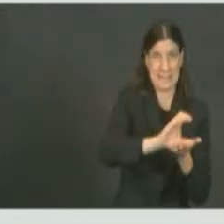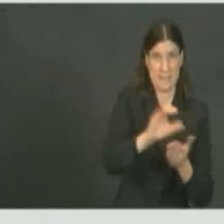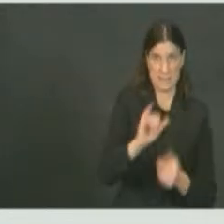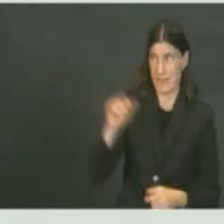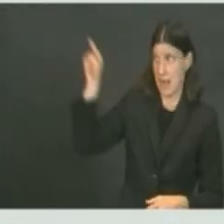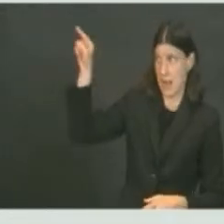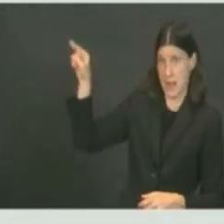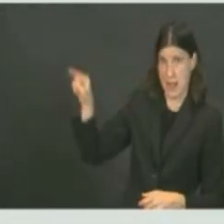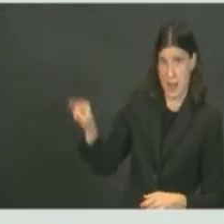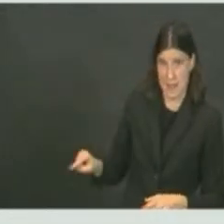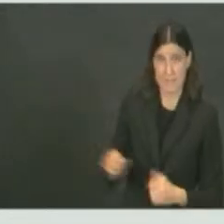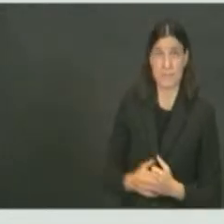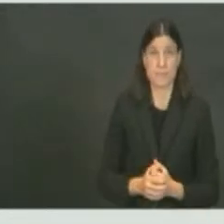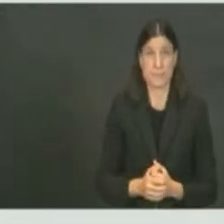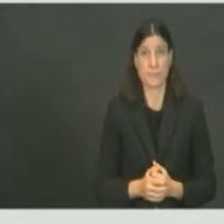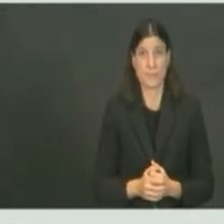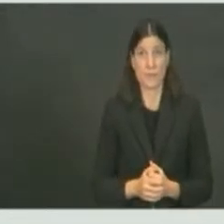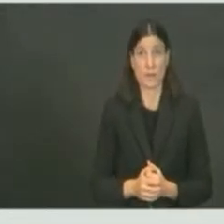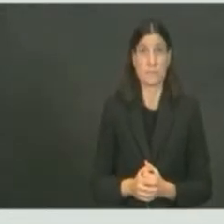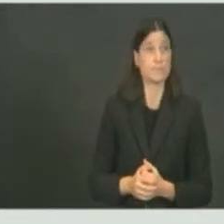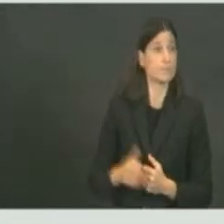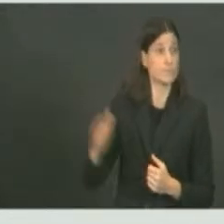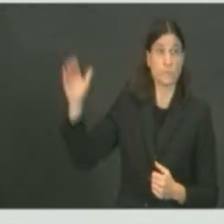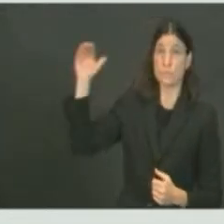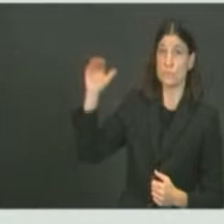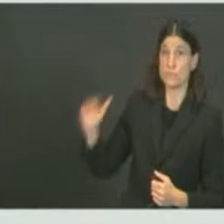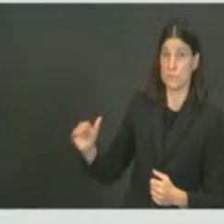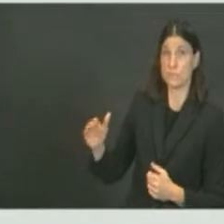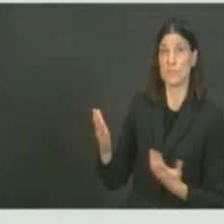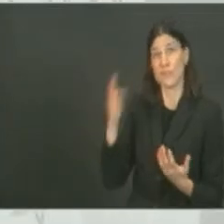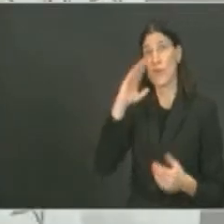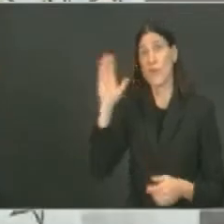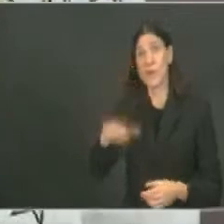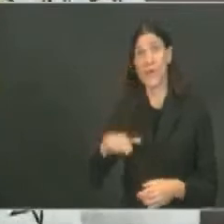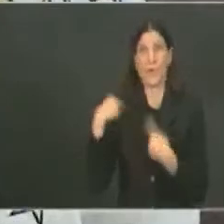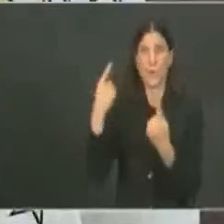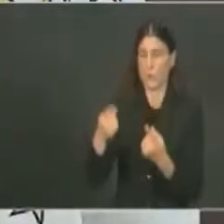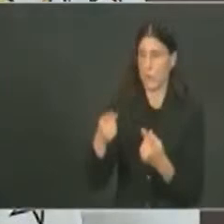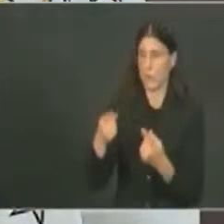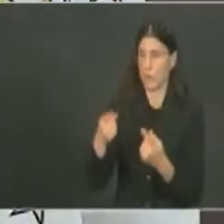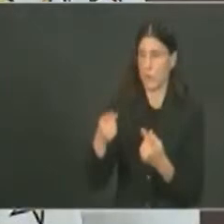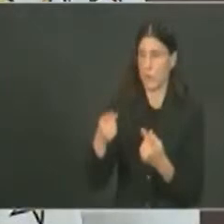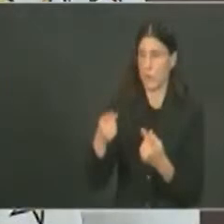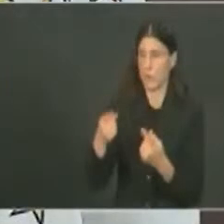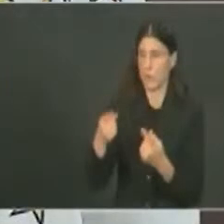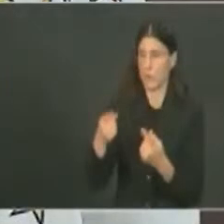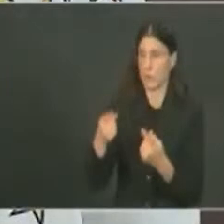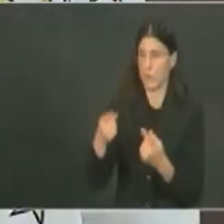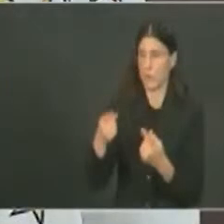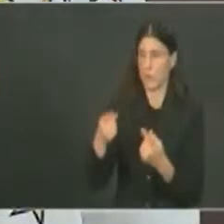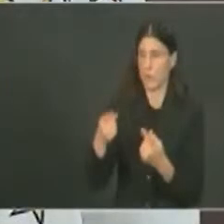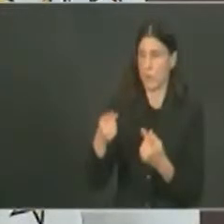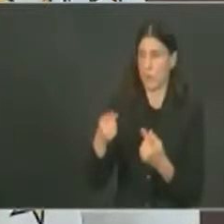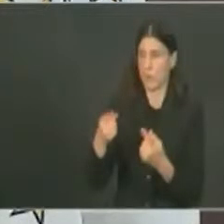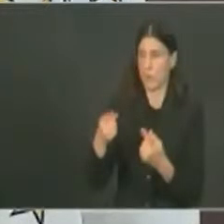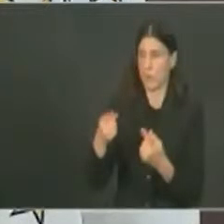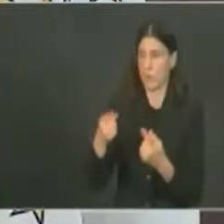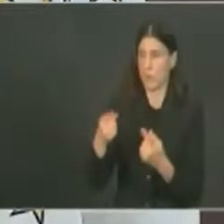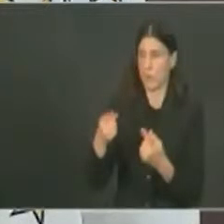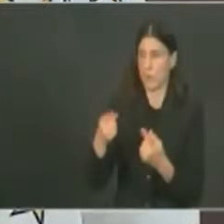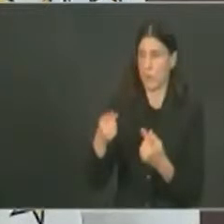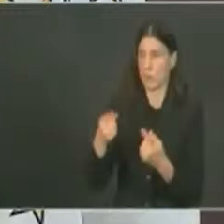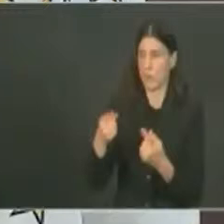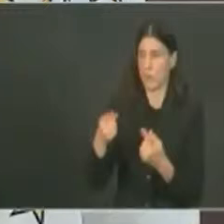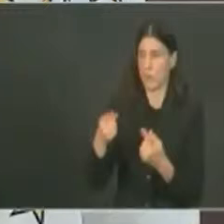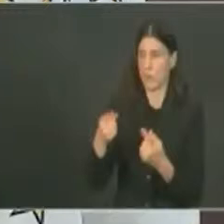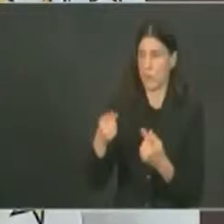crisis. And it has been a challenge. So again, you can see the information in front of